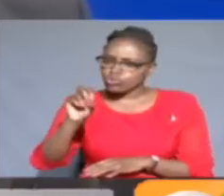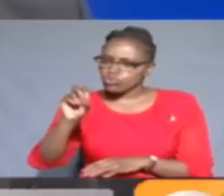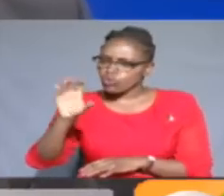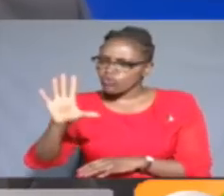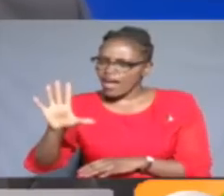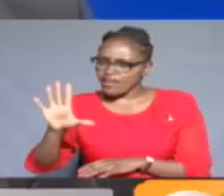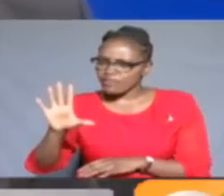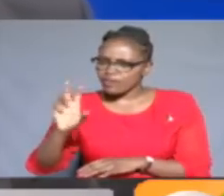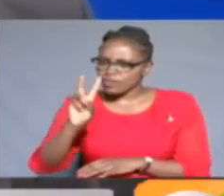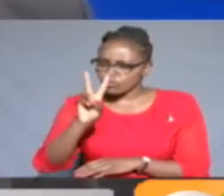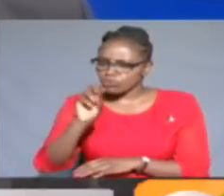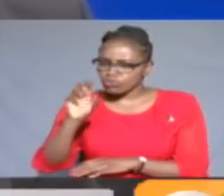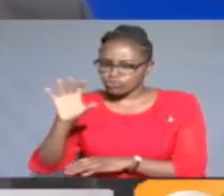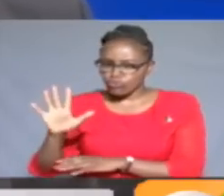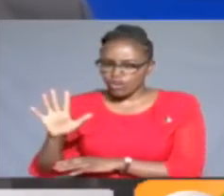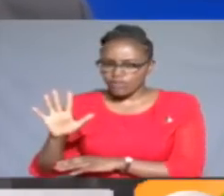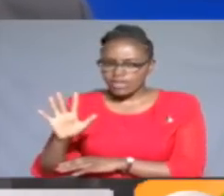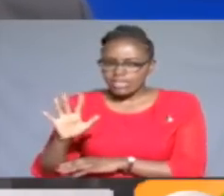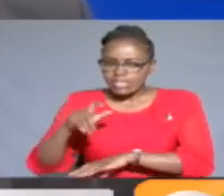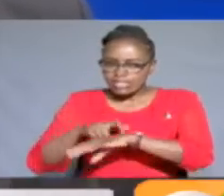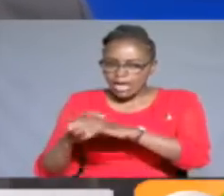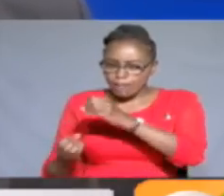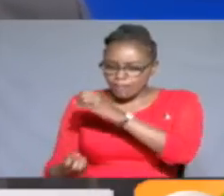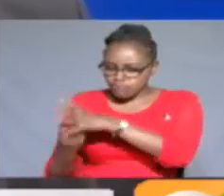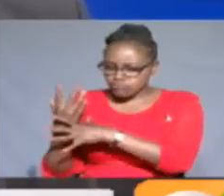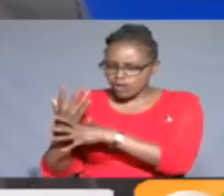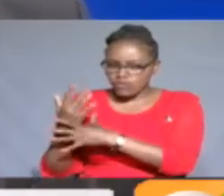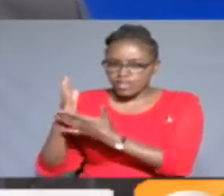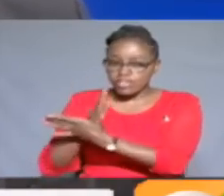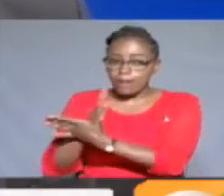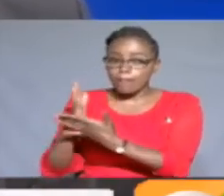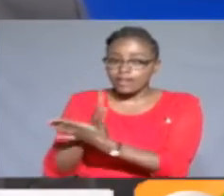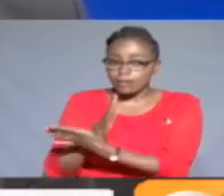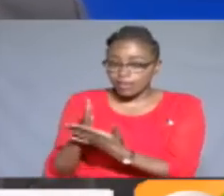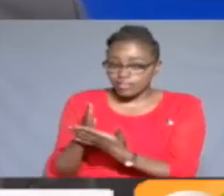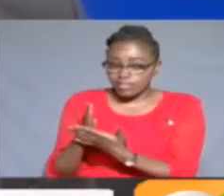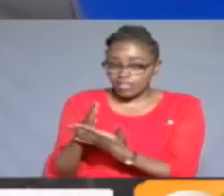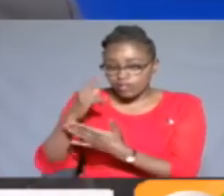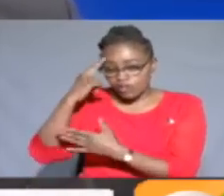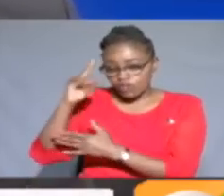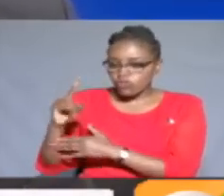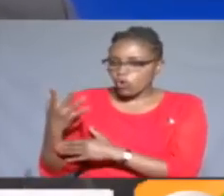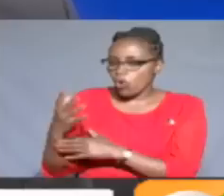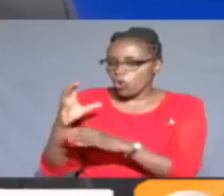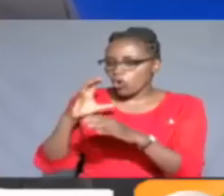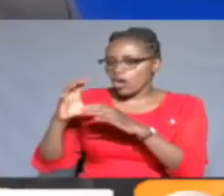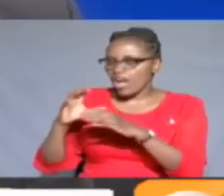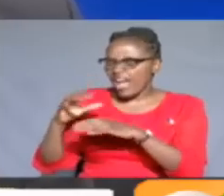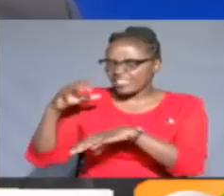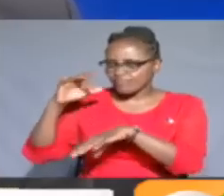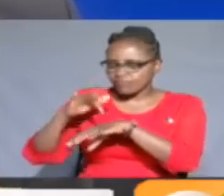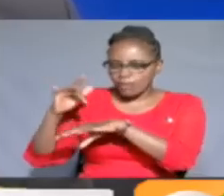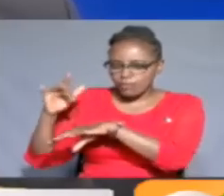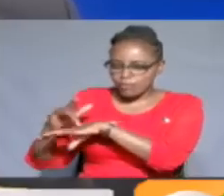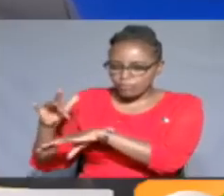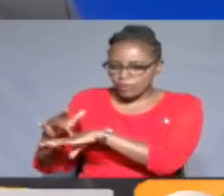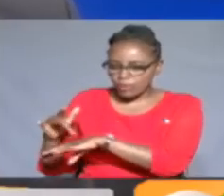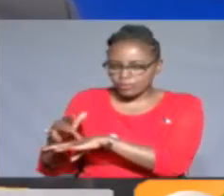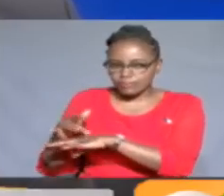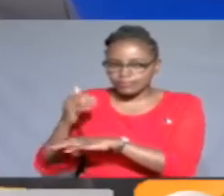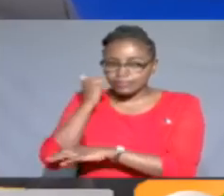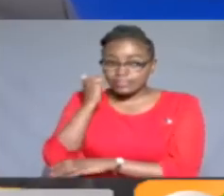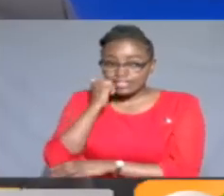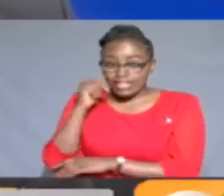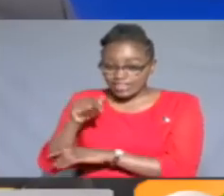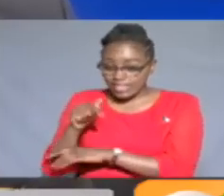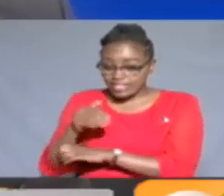2005 when we actually set up the Department for Non-Communicable Diseases, and we actually said, unless this